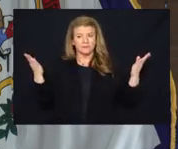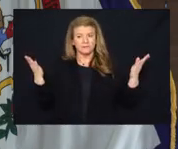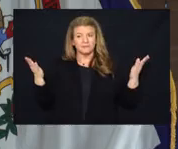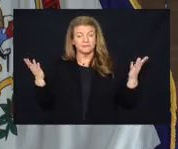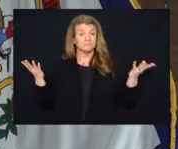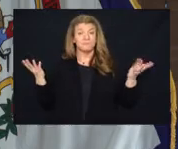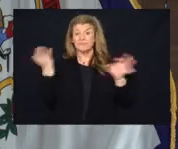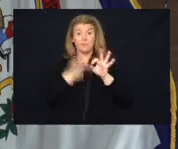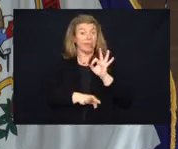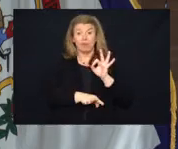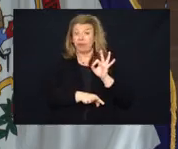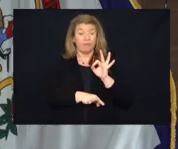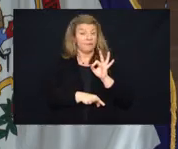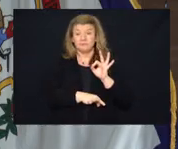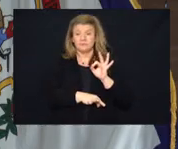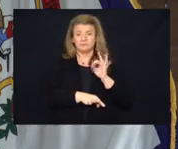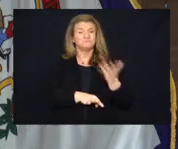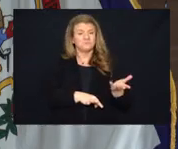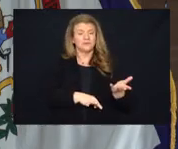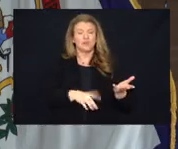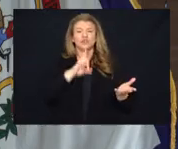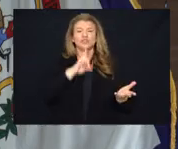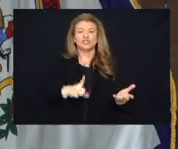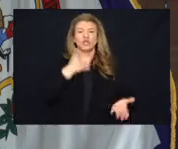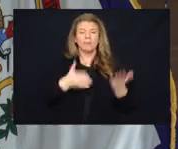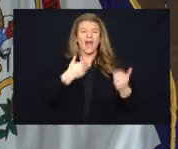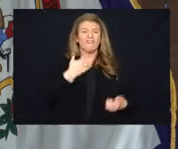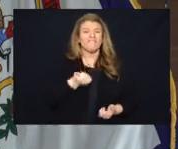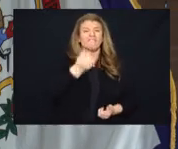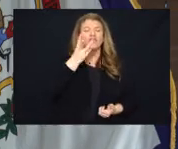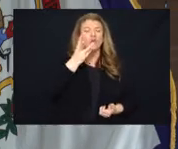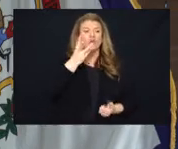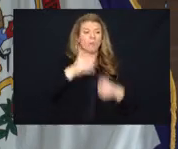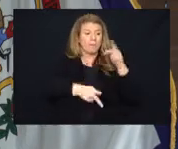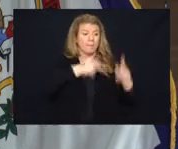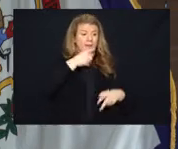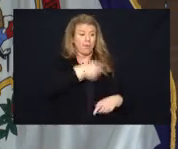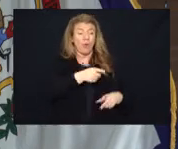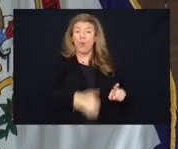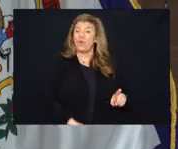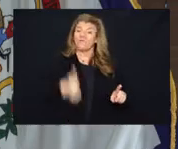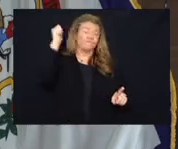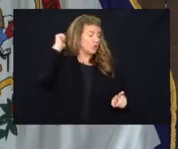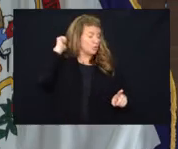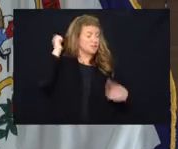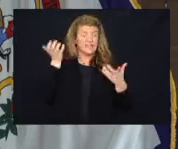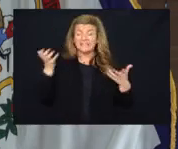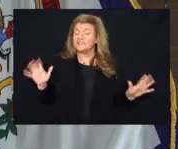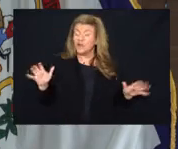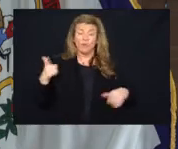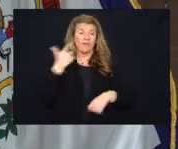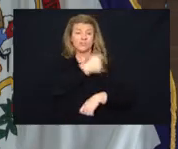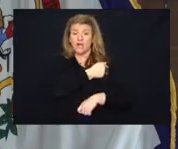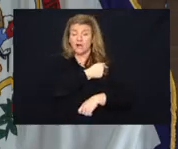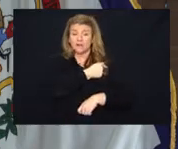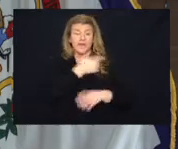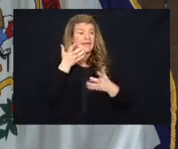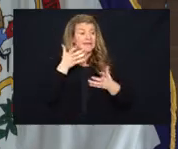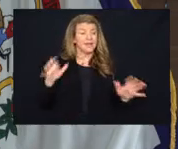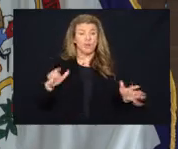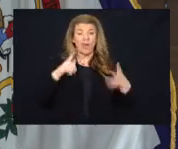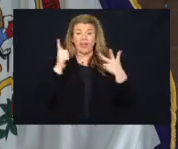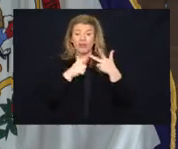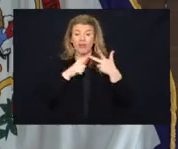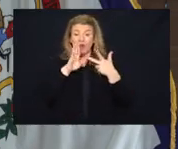just that simple. Well, sure, we may have a few healthcare workers that just refused and didn't want to take the booster shot that are